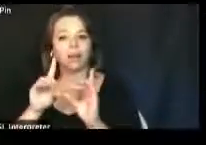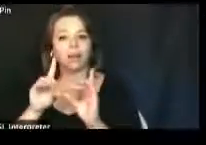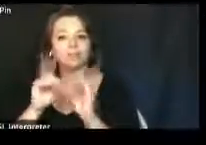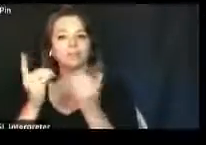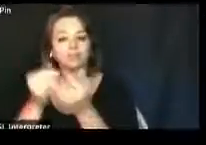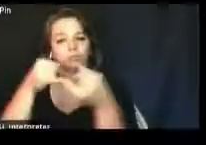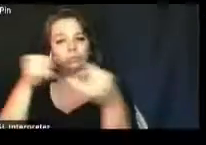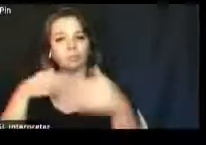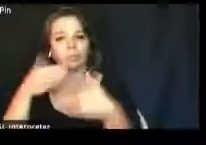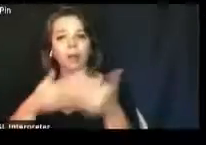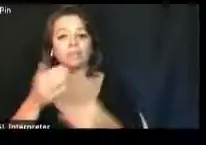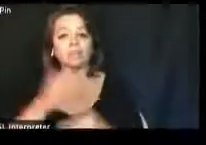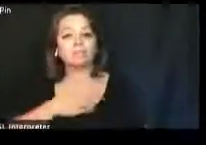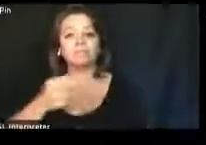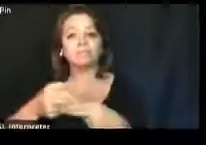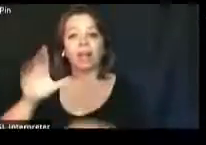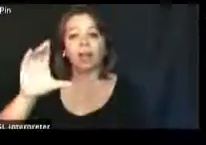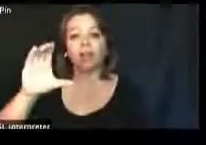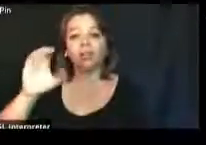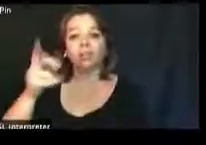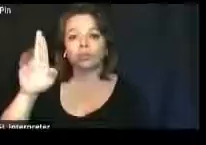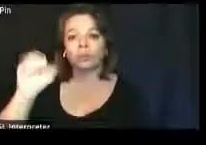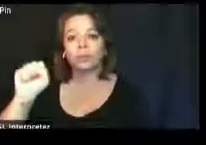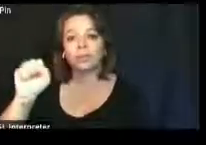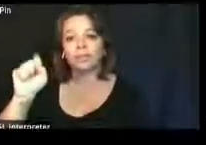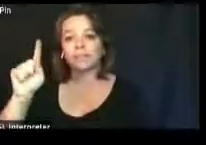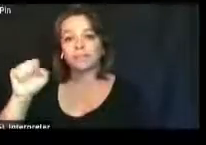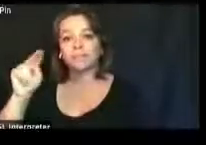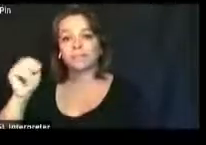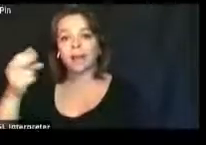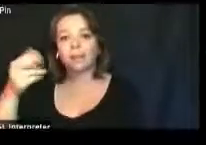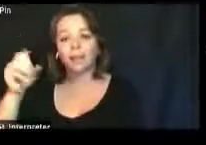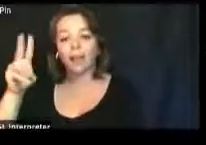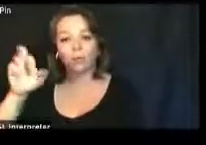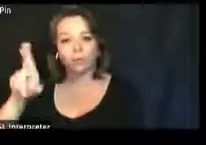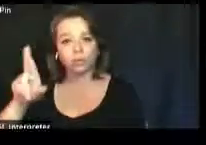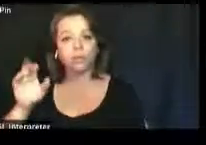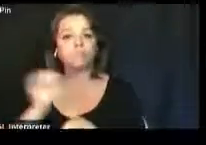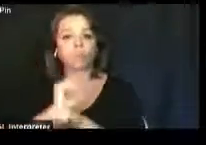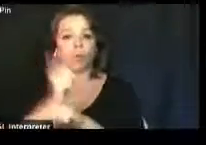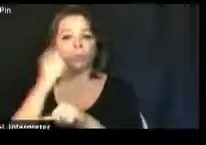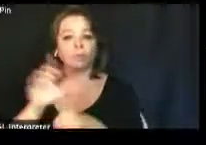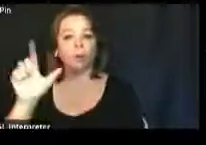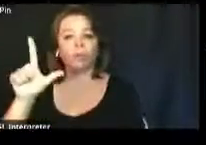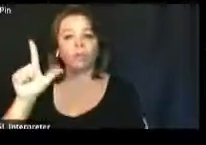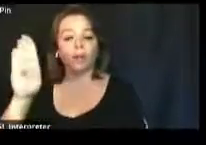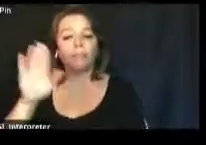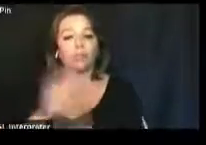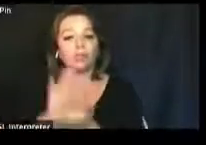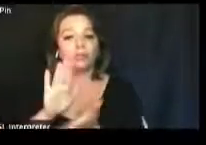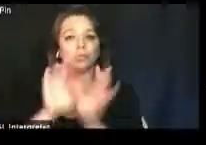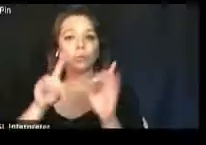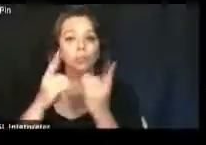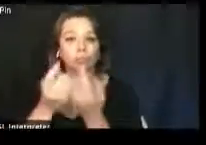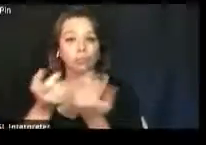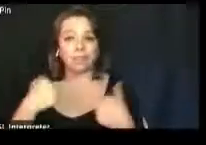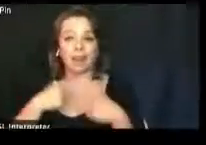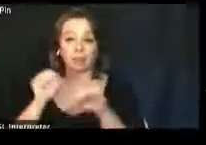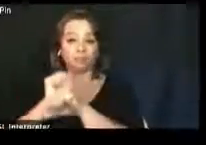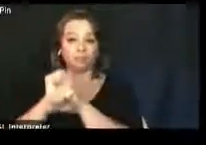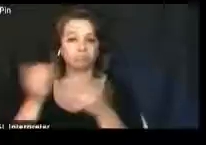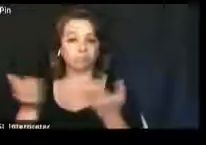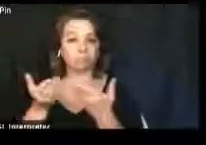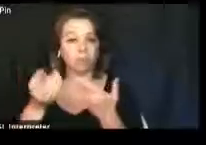Steinhauser, and I am the former superintendent of schools for the Long Beach Unified School District. I held this position from 2002 to